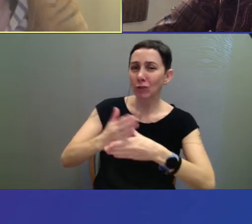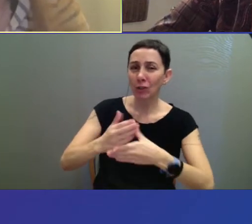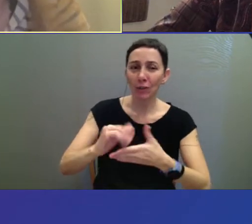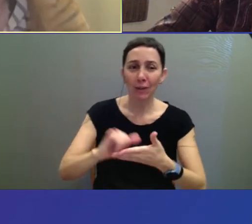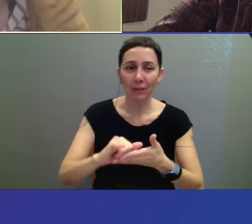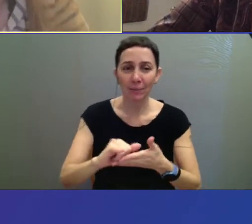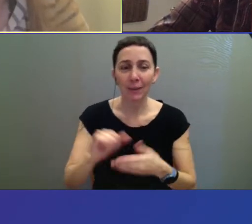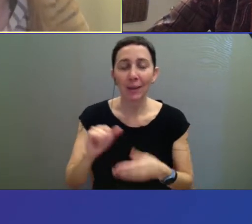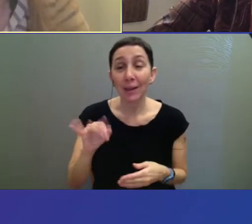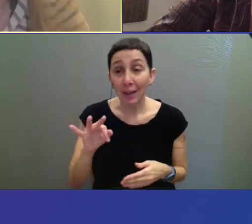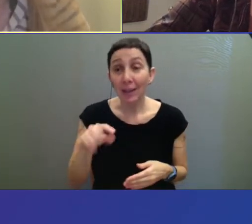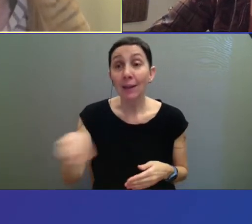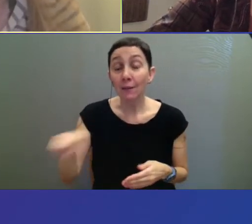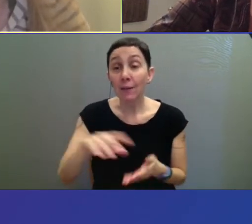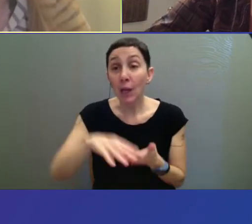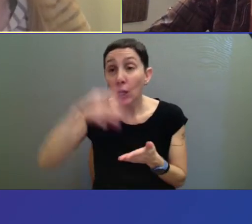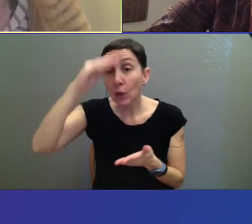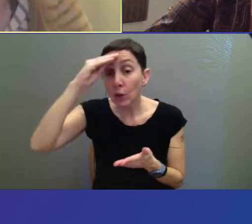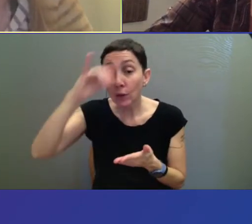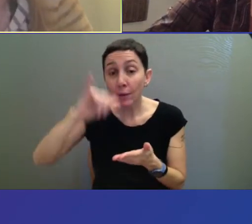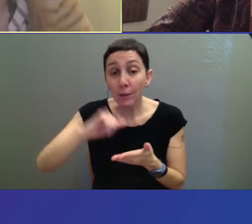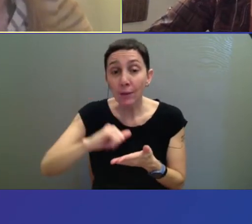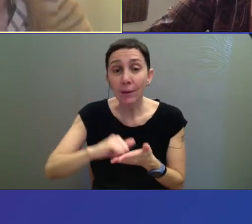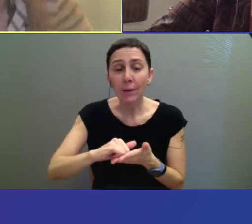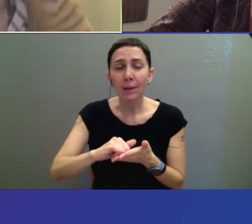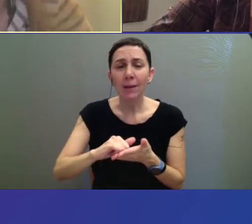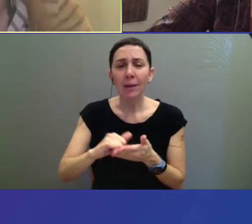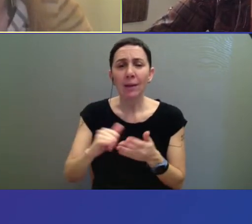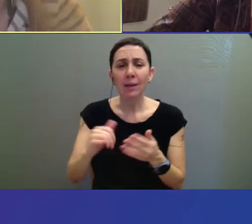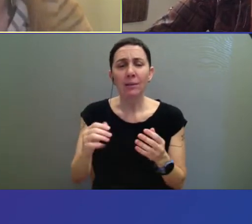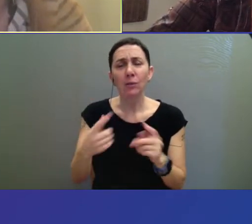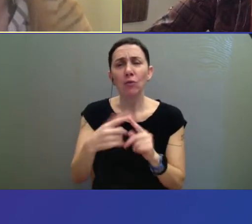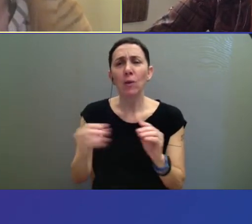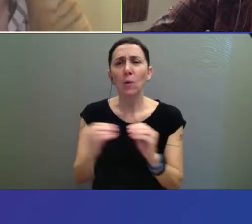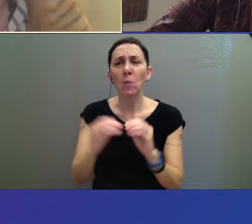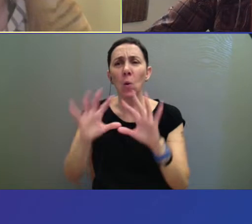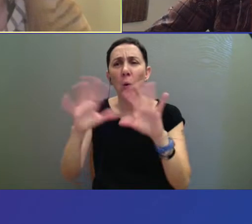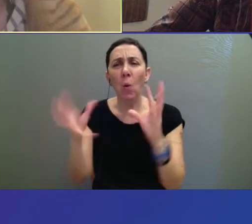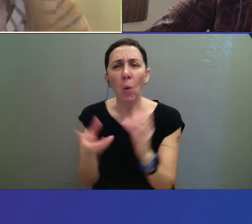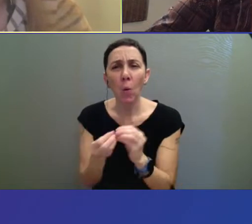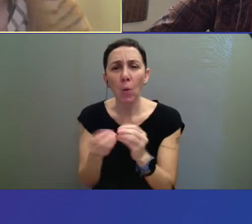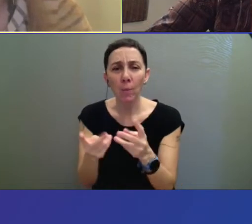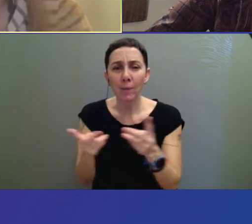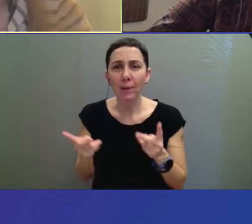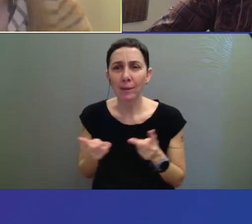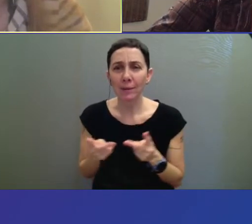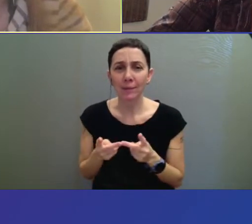if they know these things, it comes from a more whole place. You know, it comes from